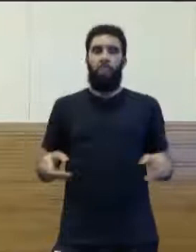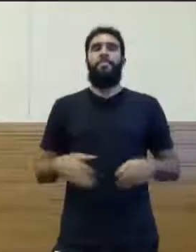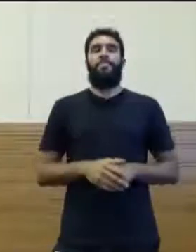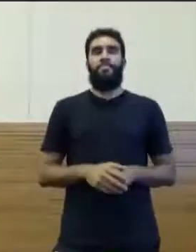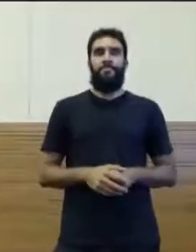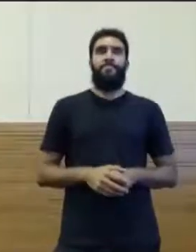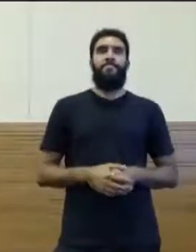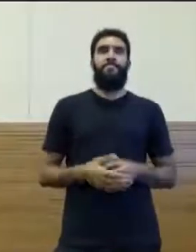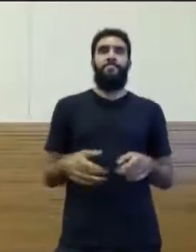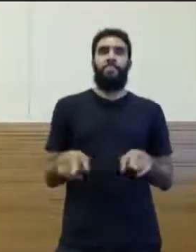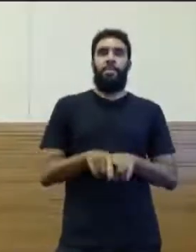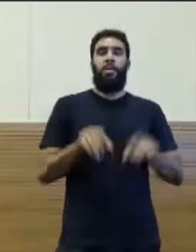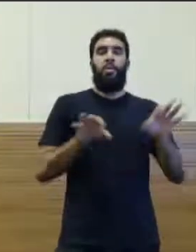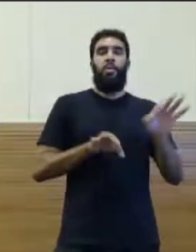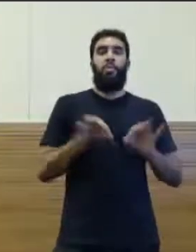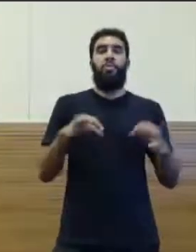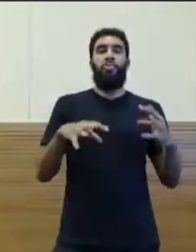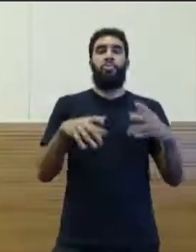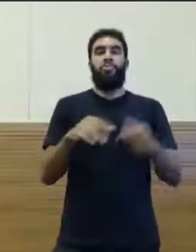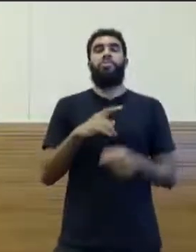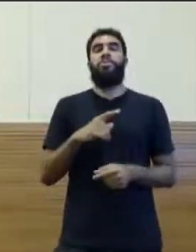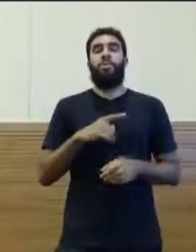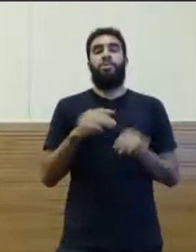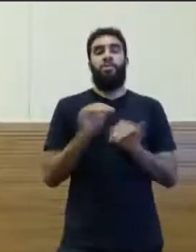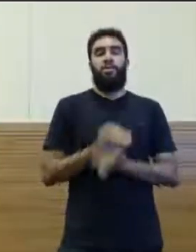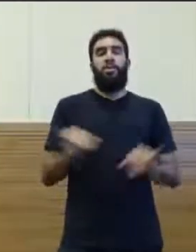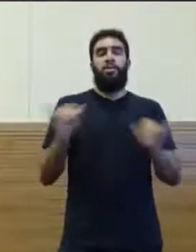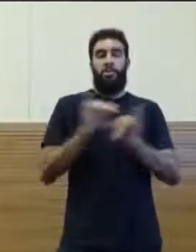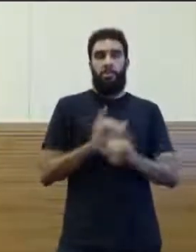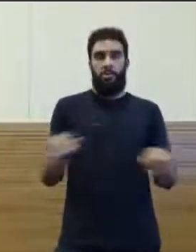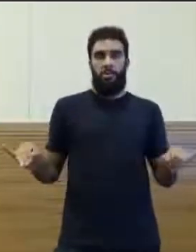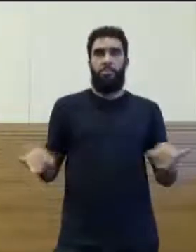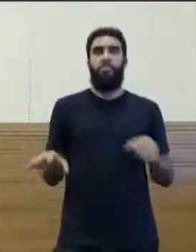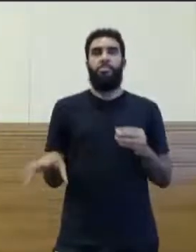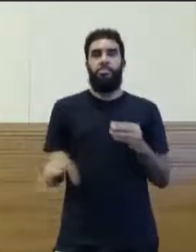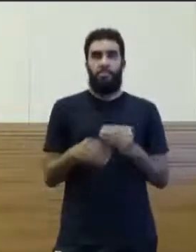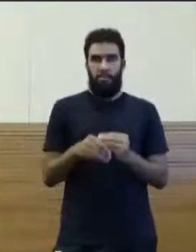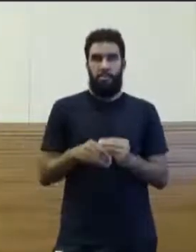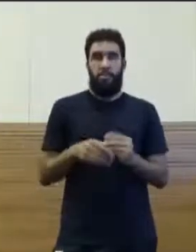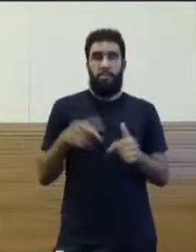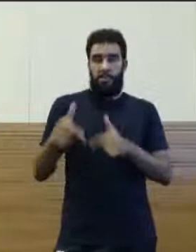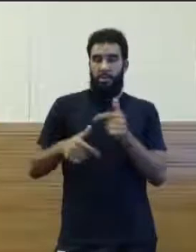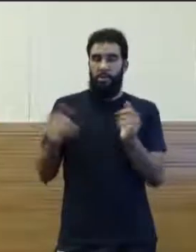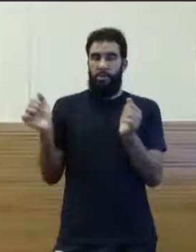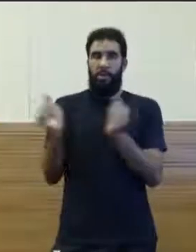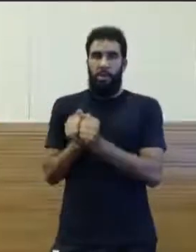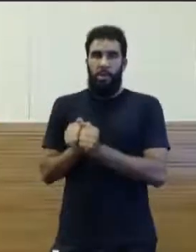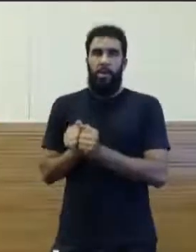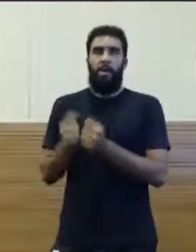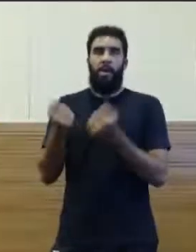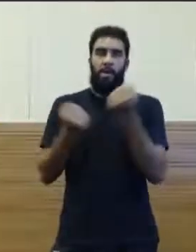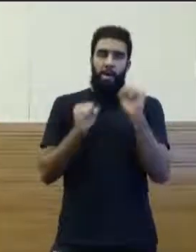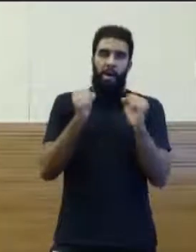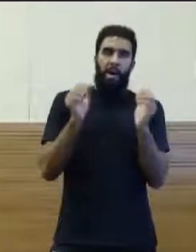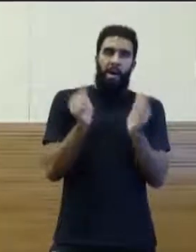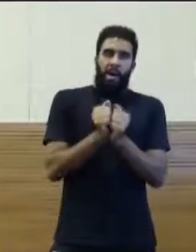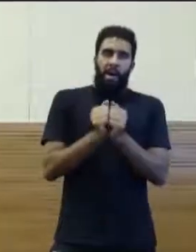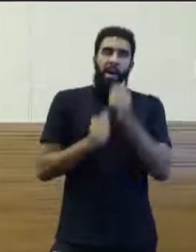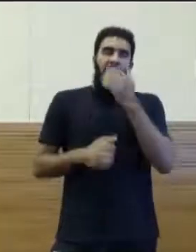healthy diet. And we worked everything between, and we worked in a joint